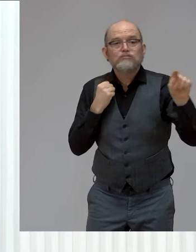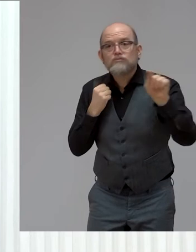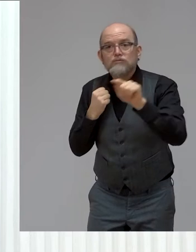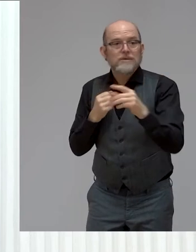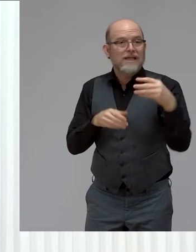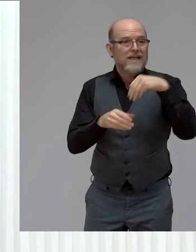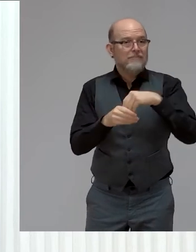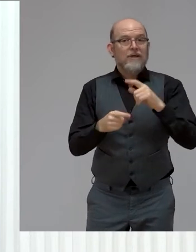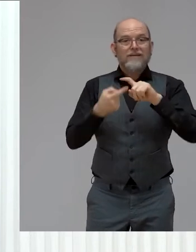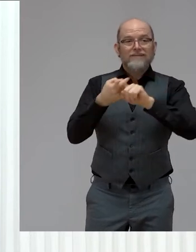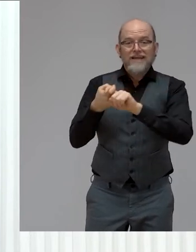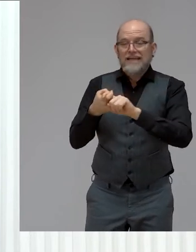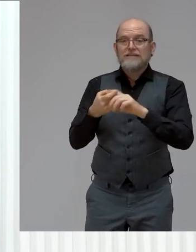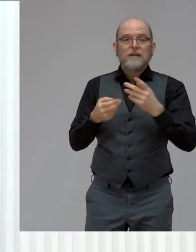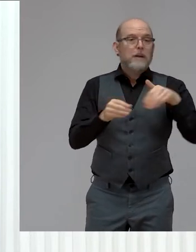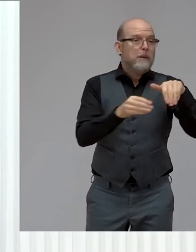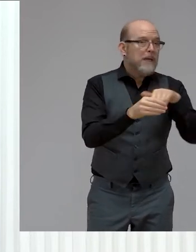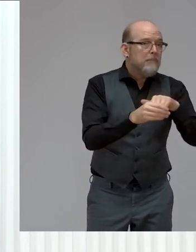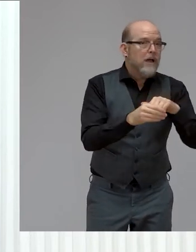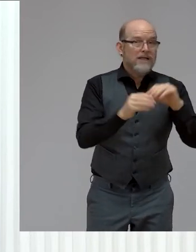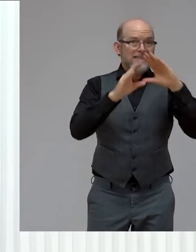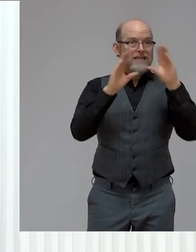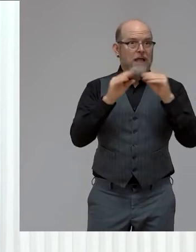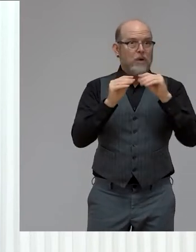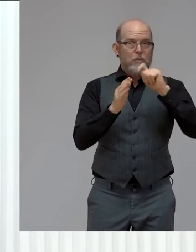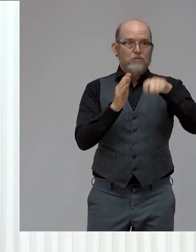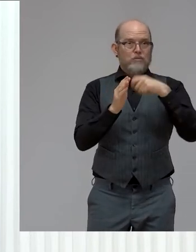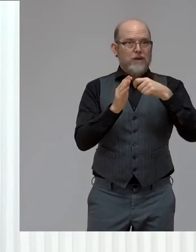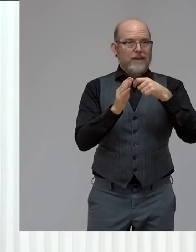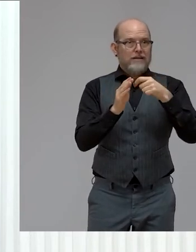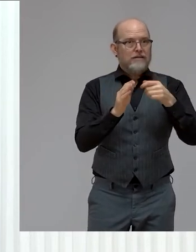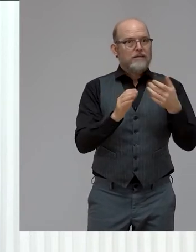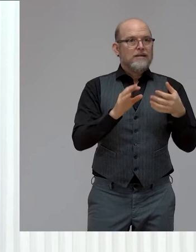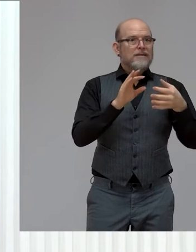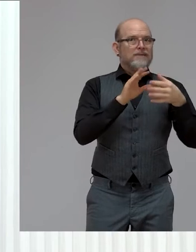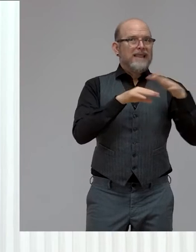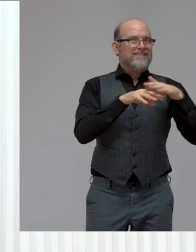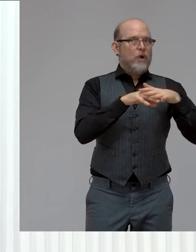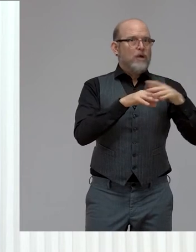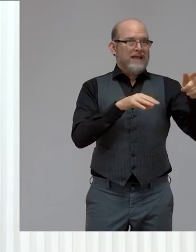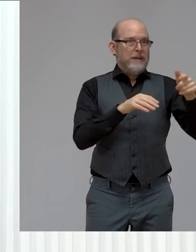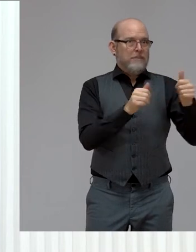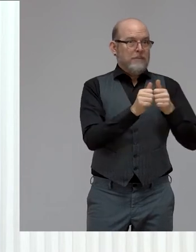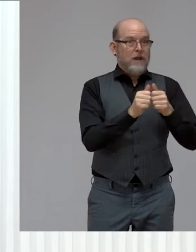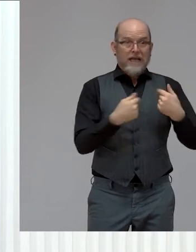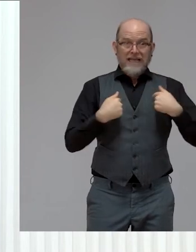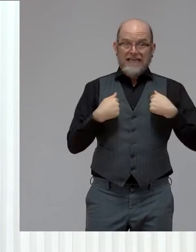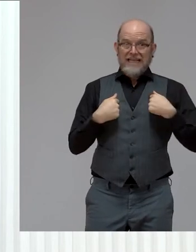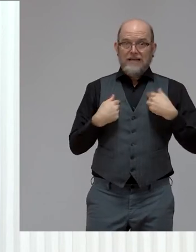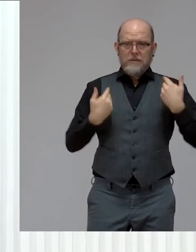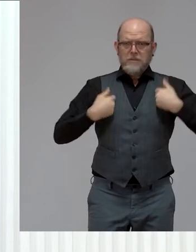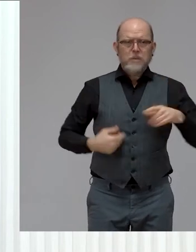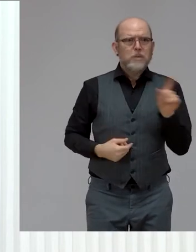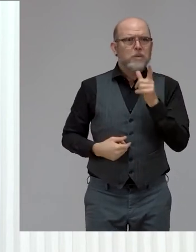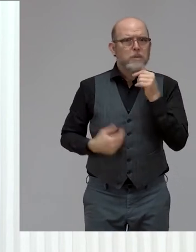Project network, let me just audio describe at the very beginning myself. I'm a white male in